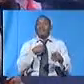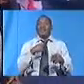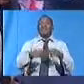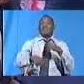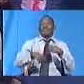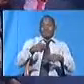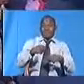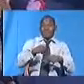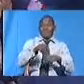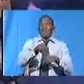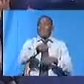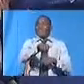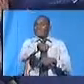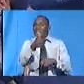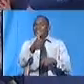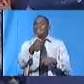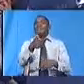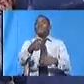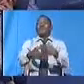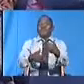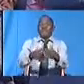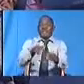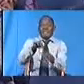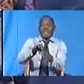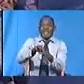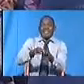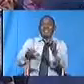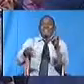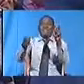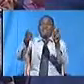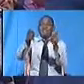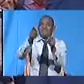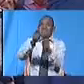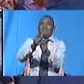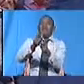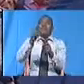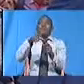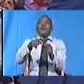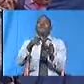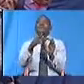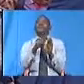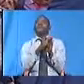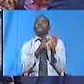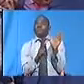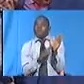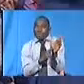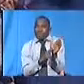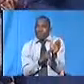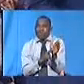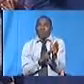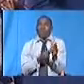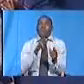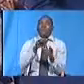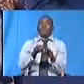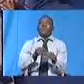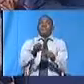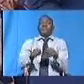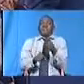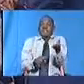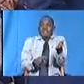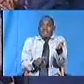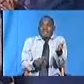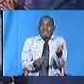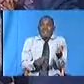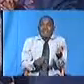of any process in the electoral chain, report it at the polling station. Because, of